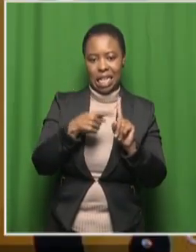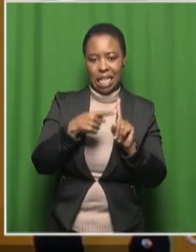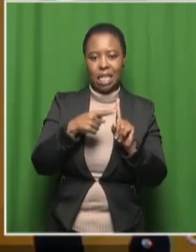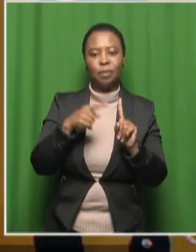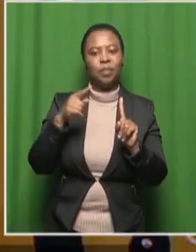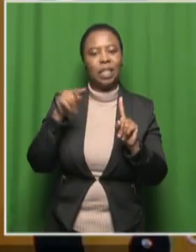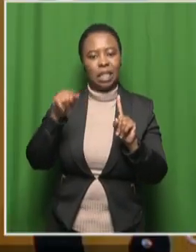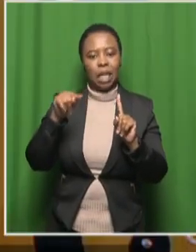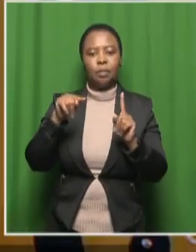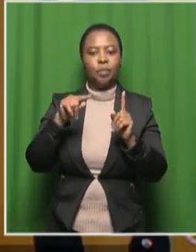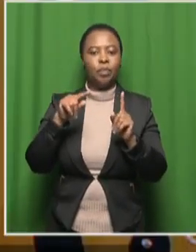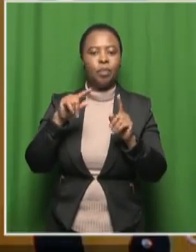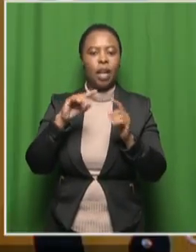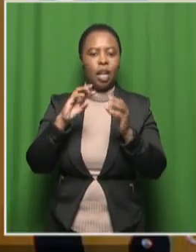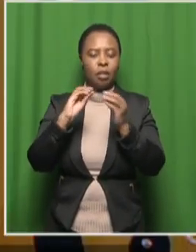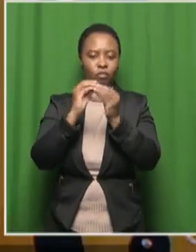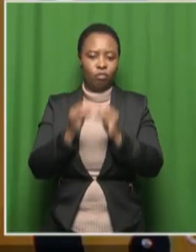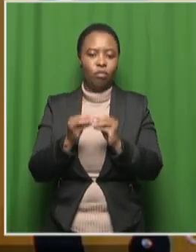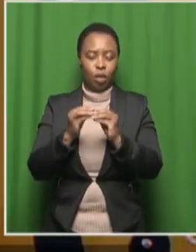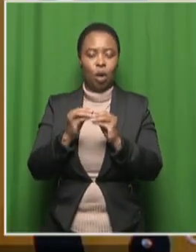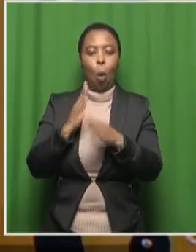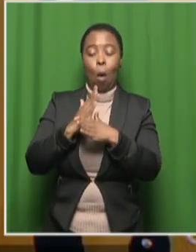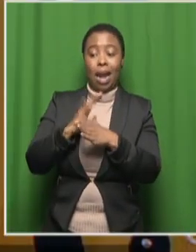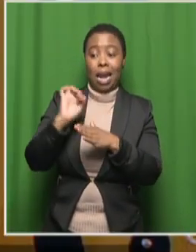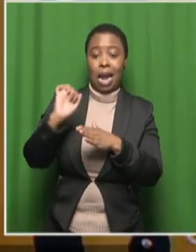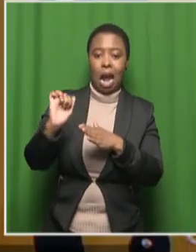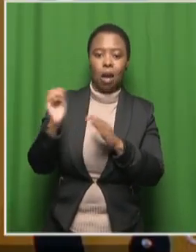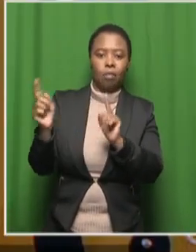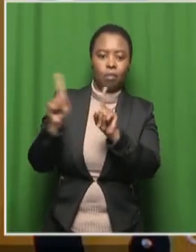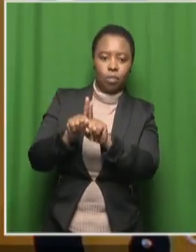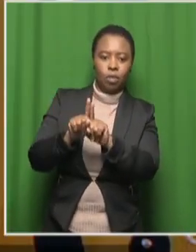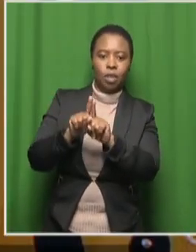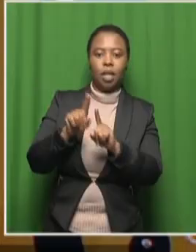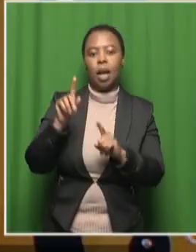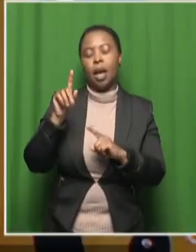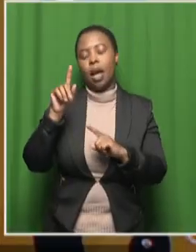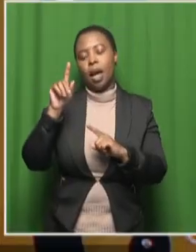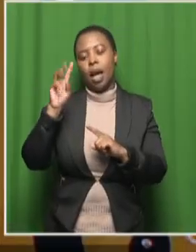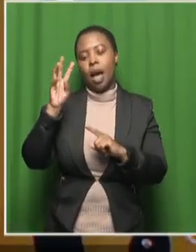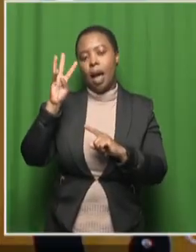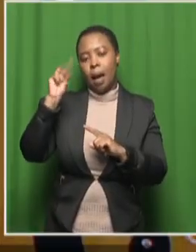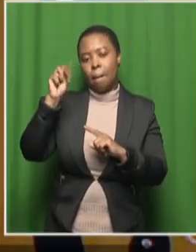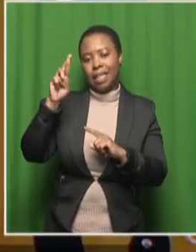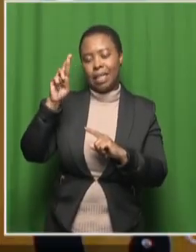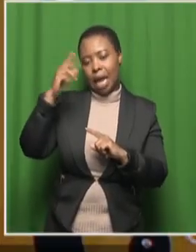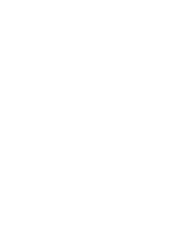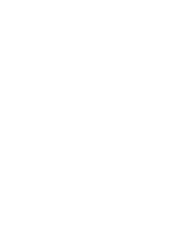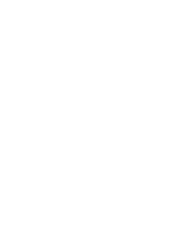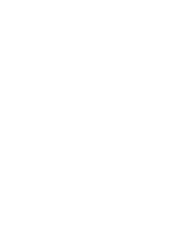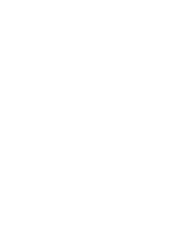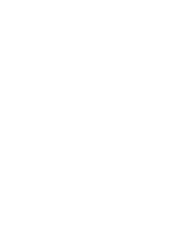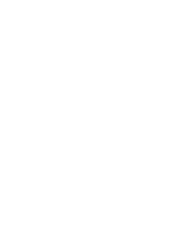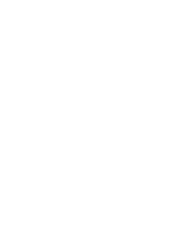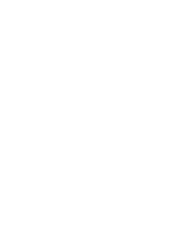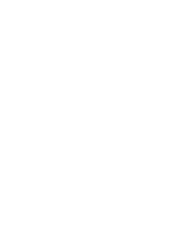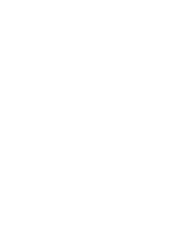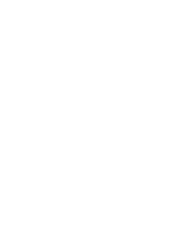of portraiture, really talking to us about her collaboration with Mr. Price Home this time round. We're going to leave that conversation there.